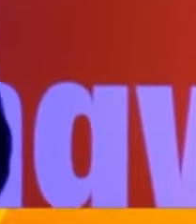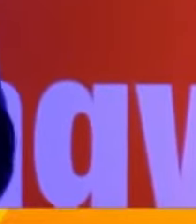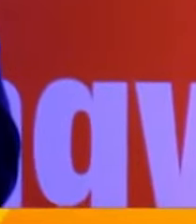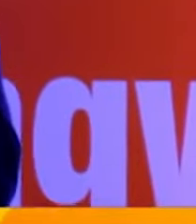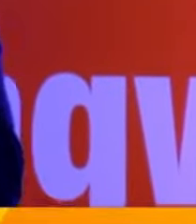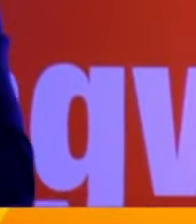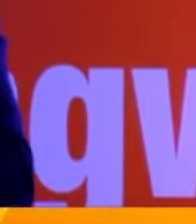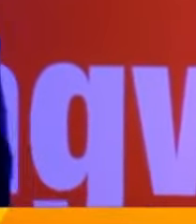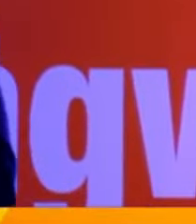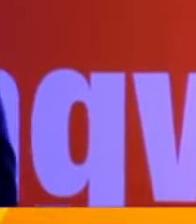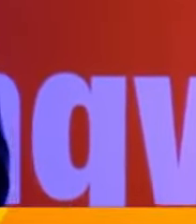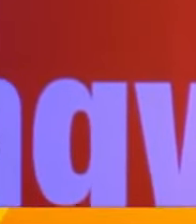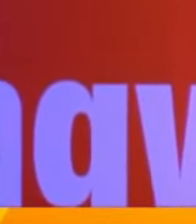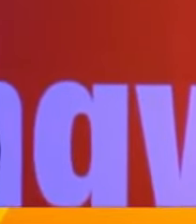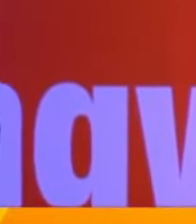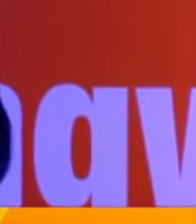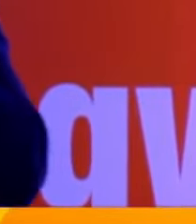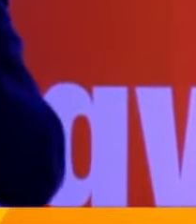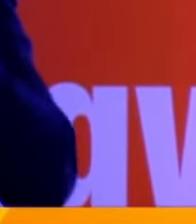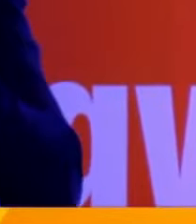active